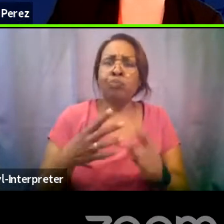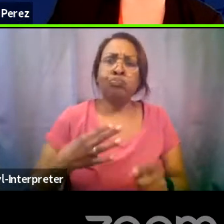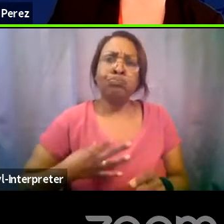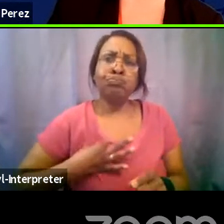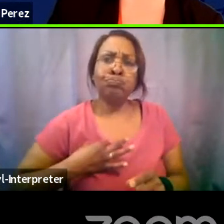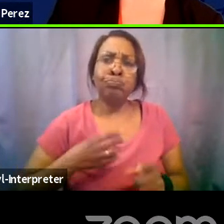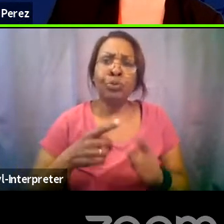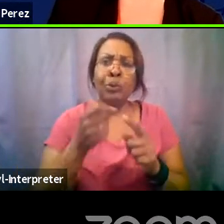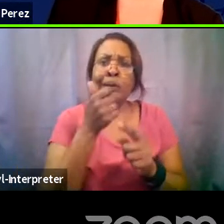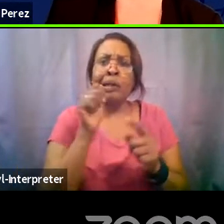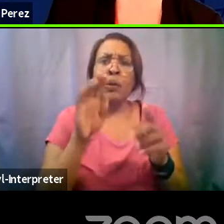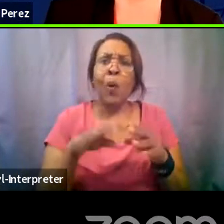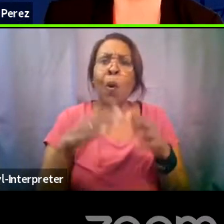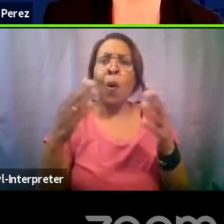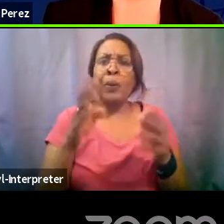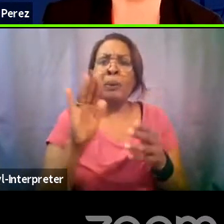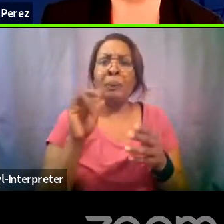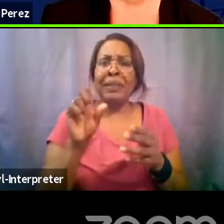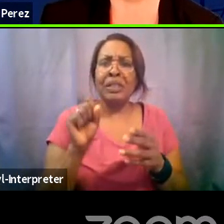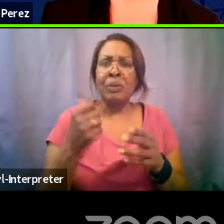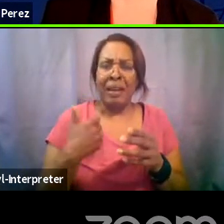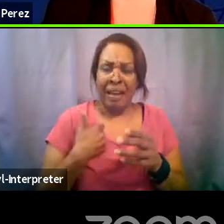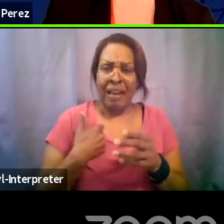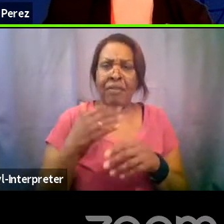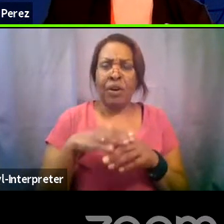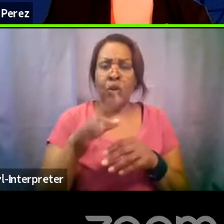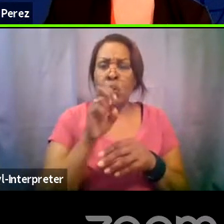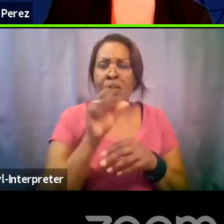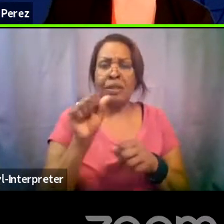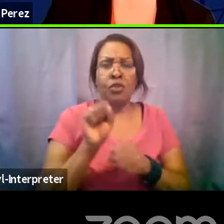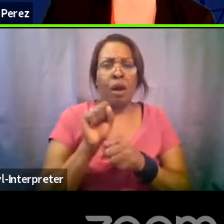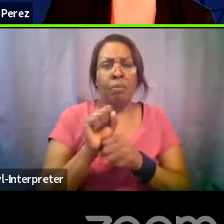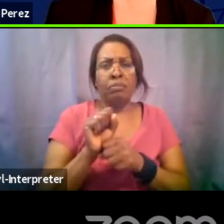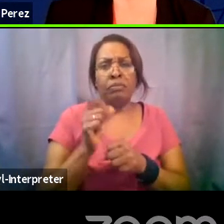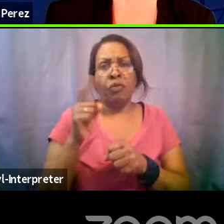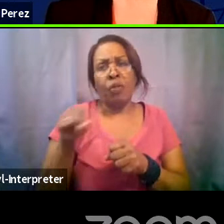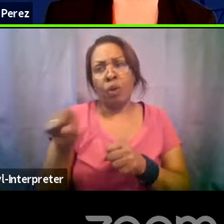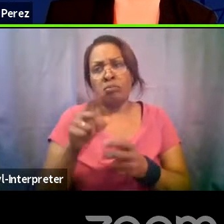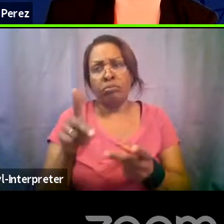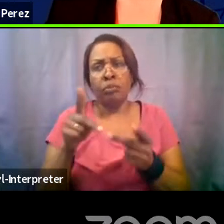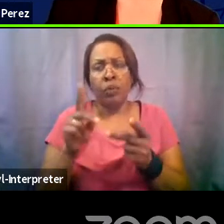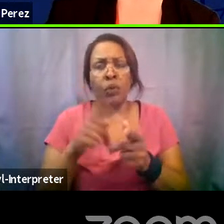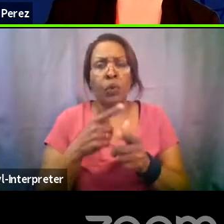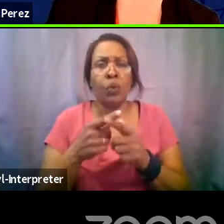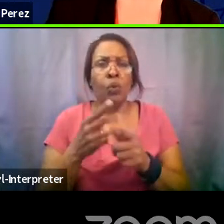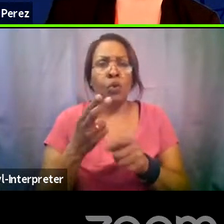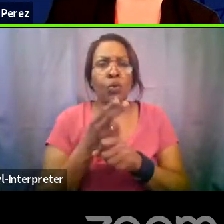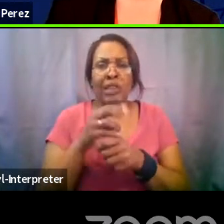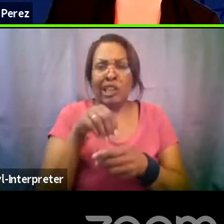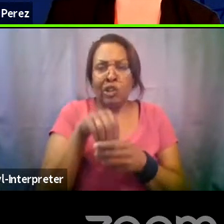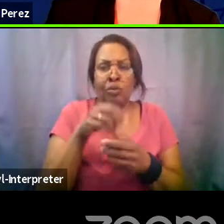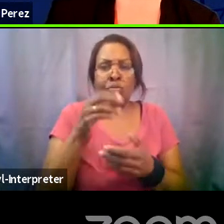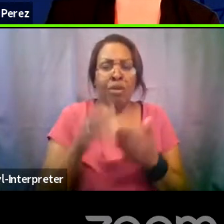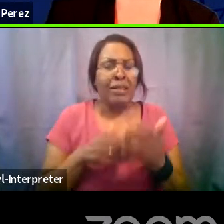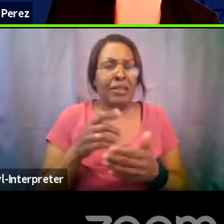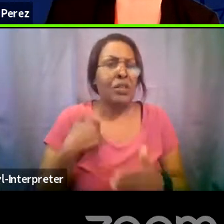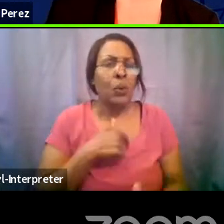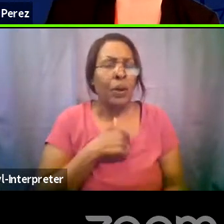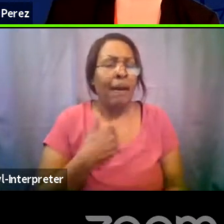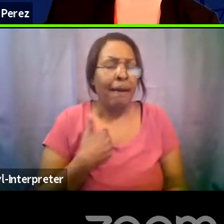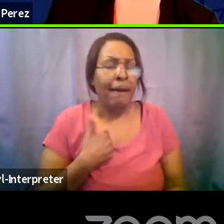any open bids that we have on USA jobs for those positions, or use an internal process that we have